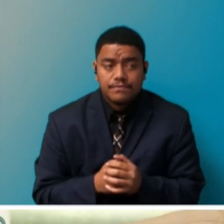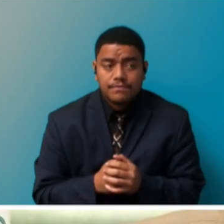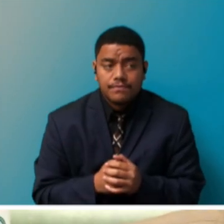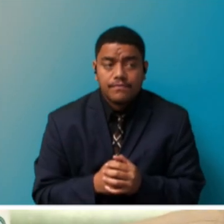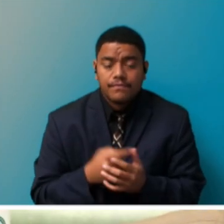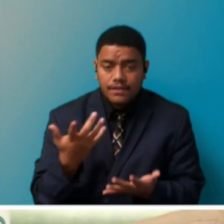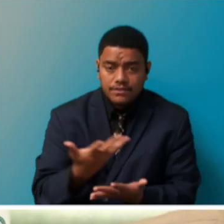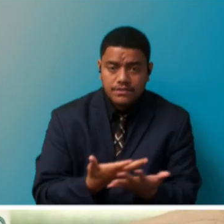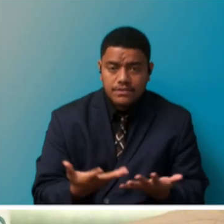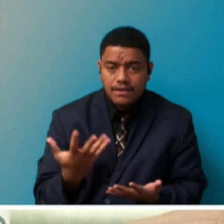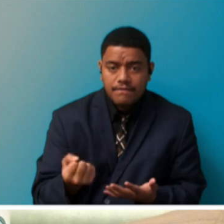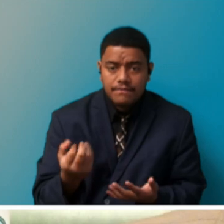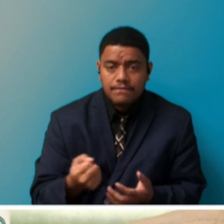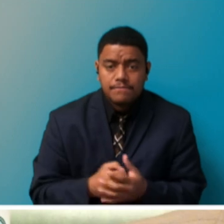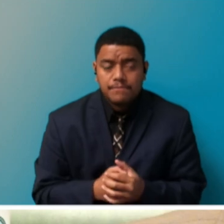discussion.